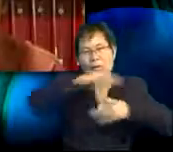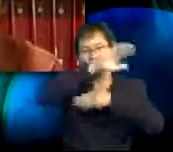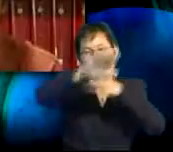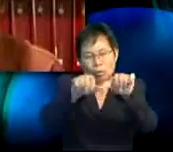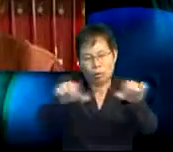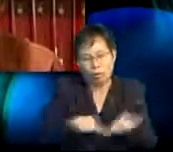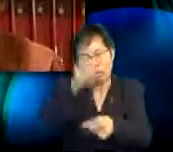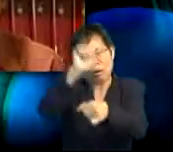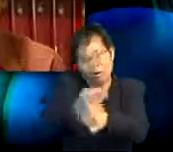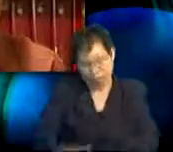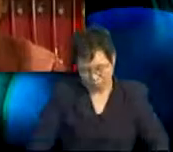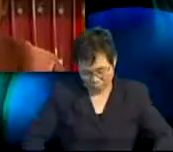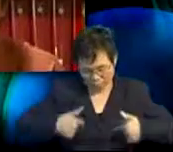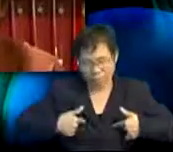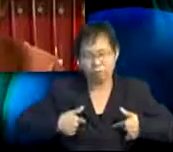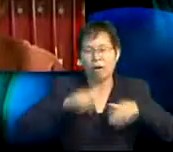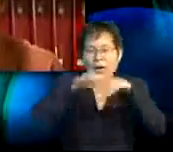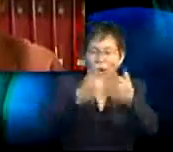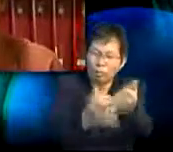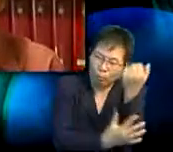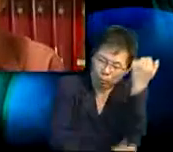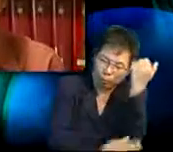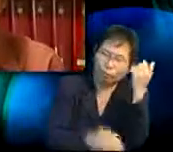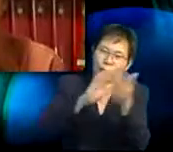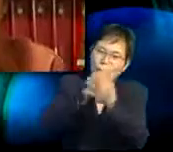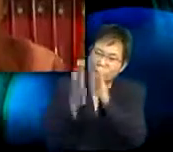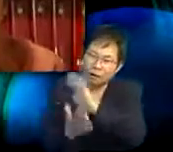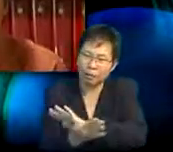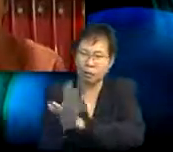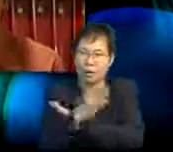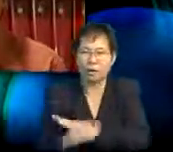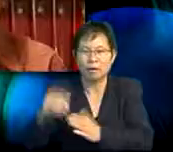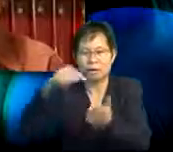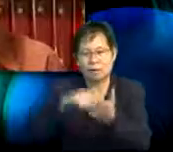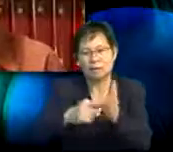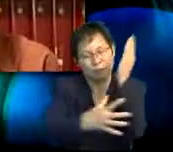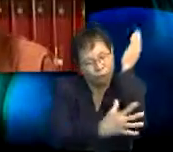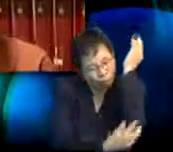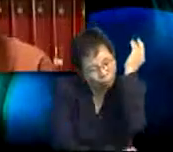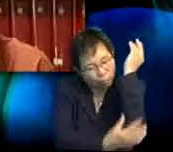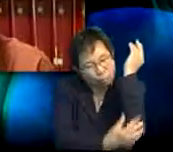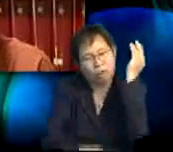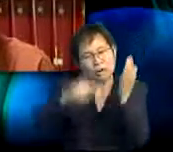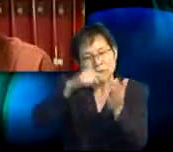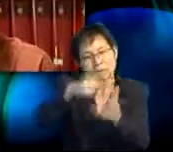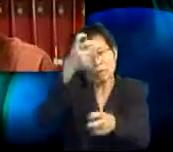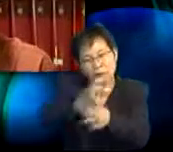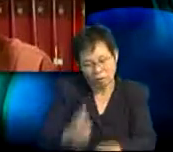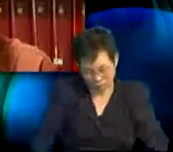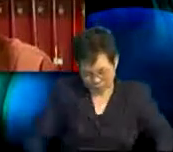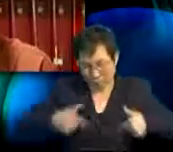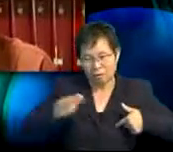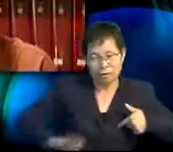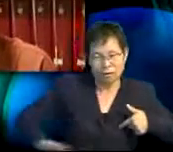of hardship, how poor they become, and it is in this poverty and in this hardship that